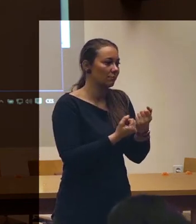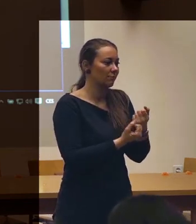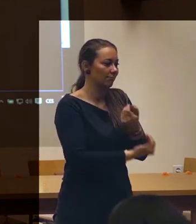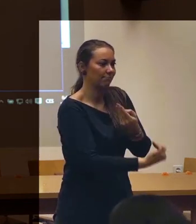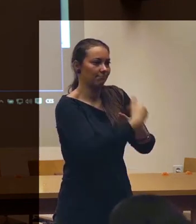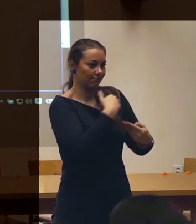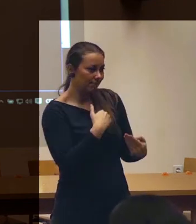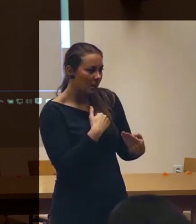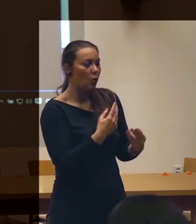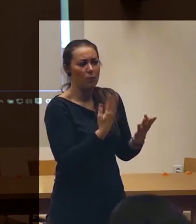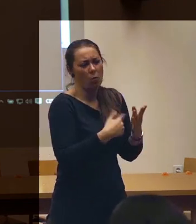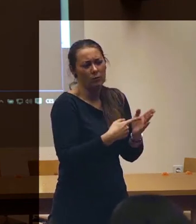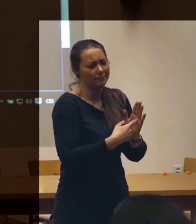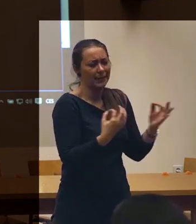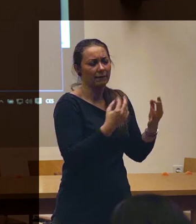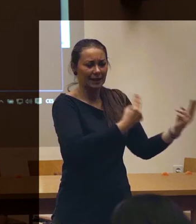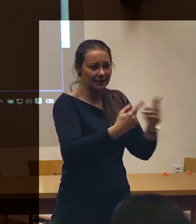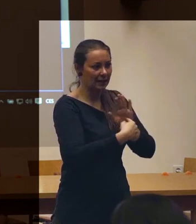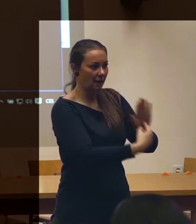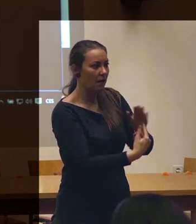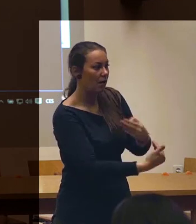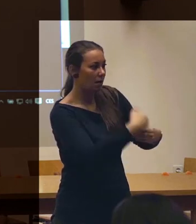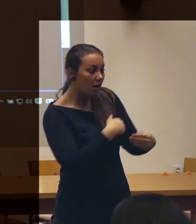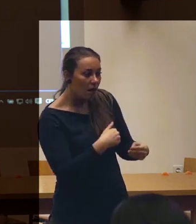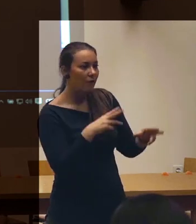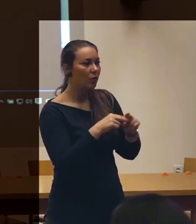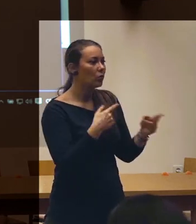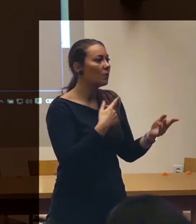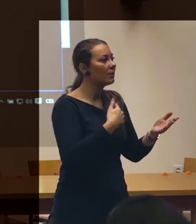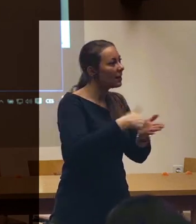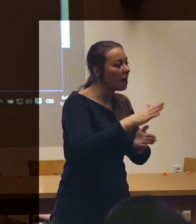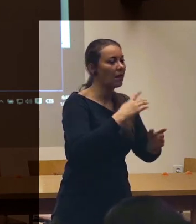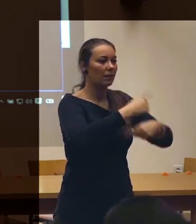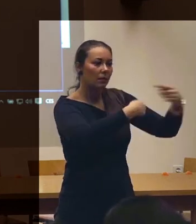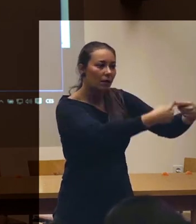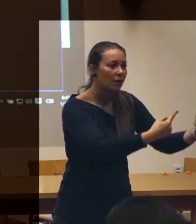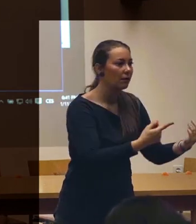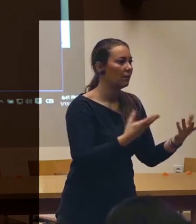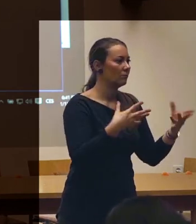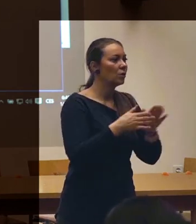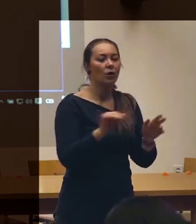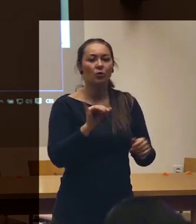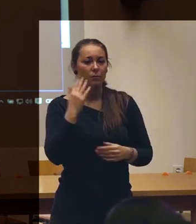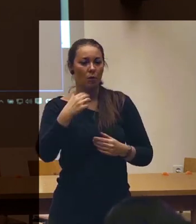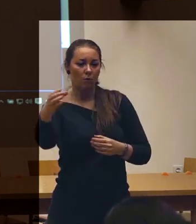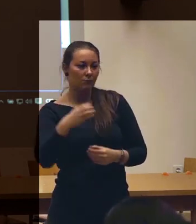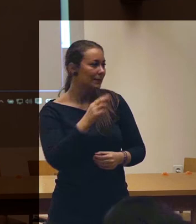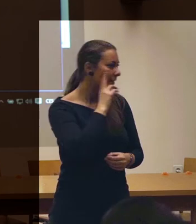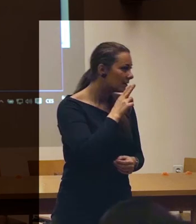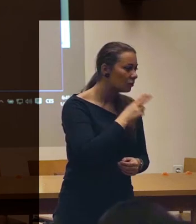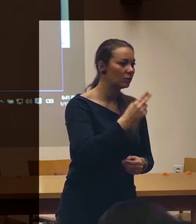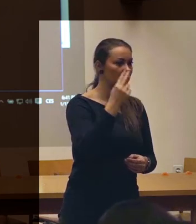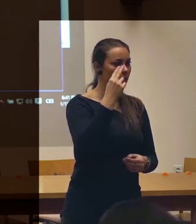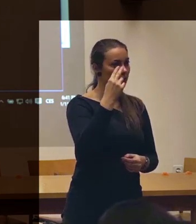development of the show. So we started to interact with them, not as a visual impaired person or as a deaf, but as